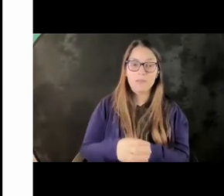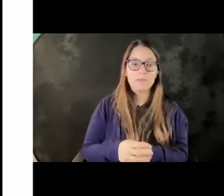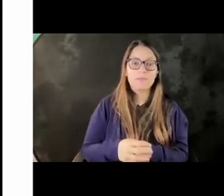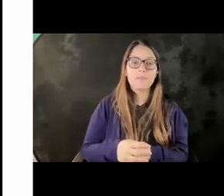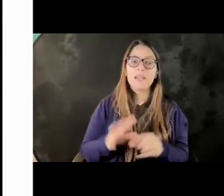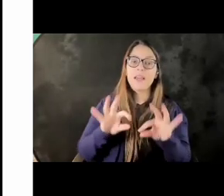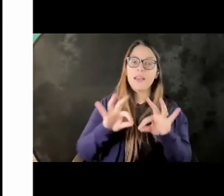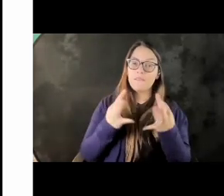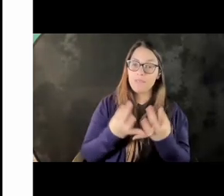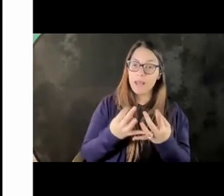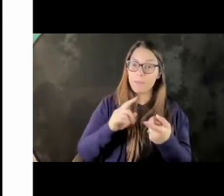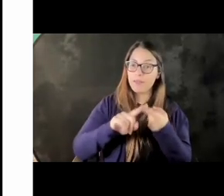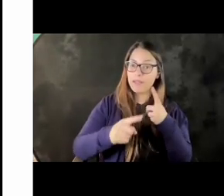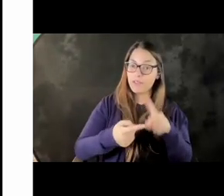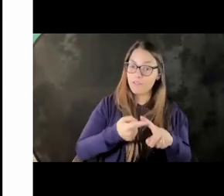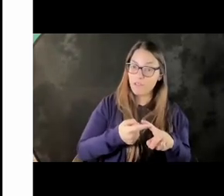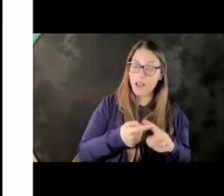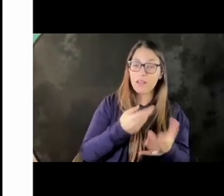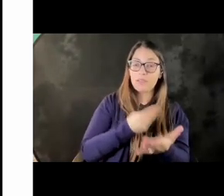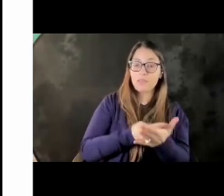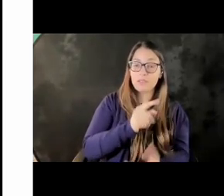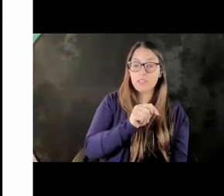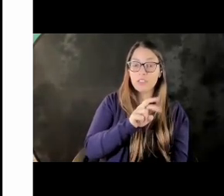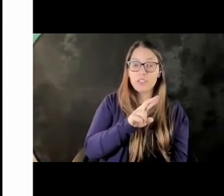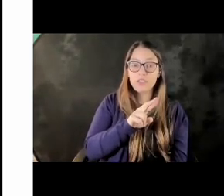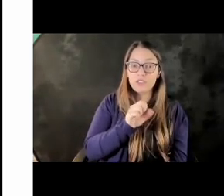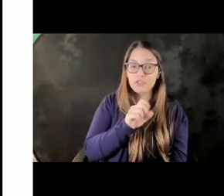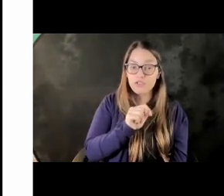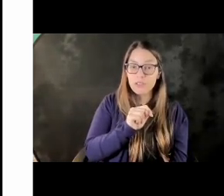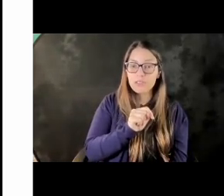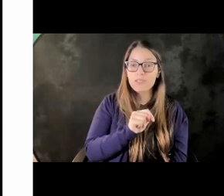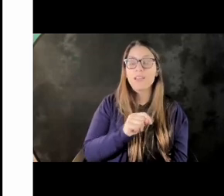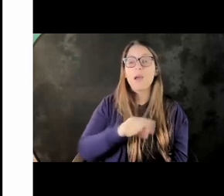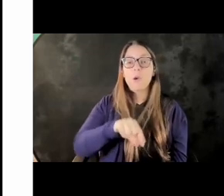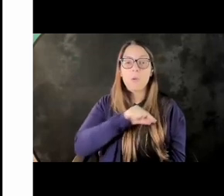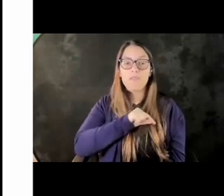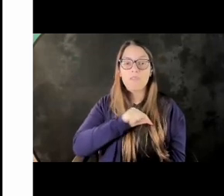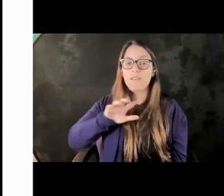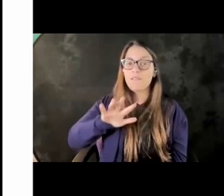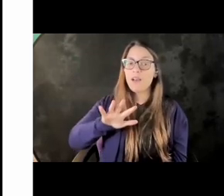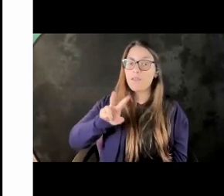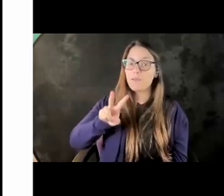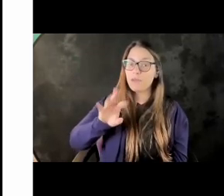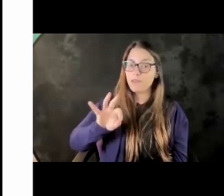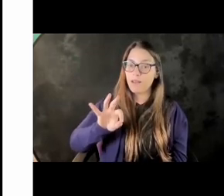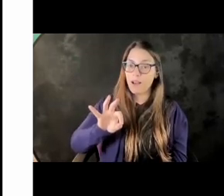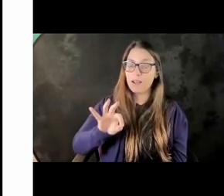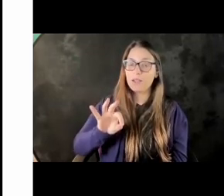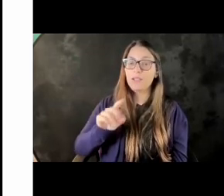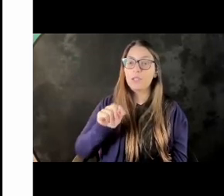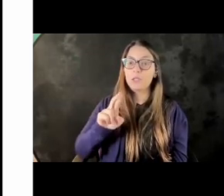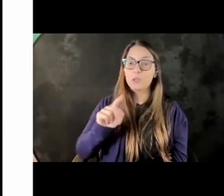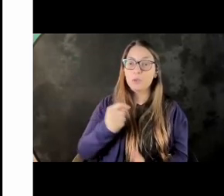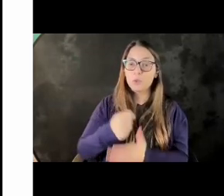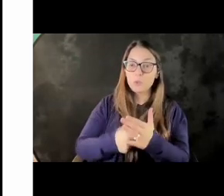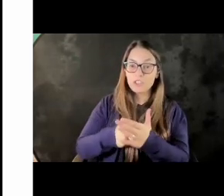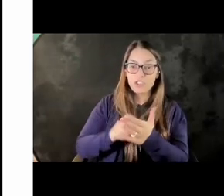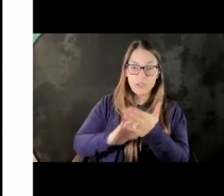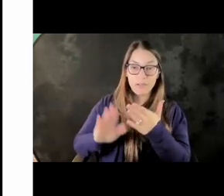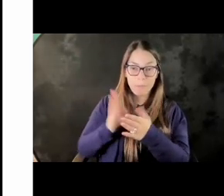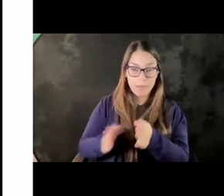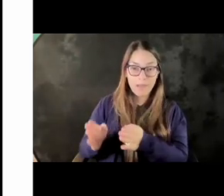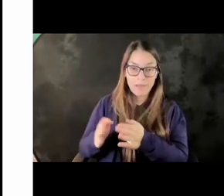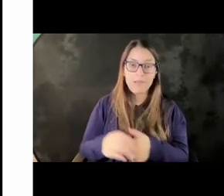trust, a 529 qualified tuition plan, or an employer may deposit